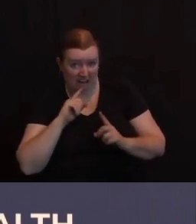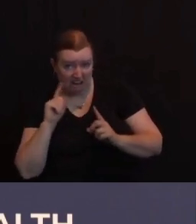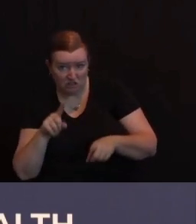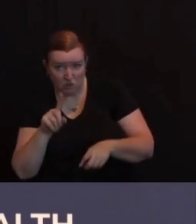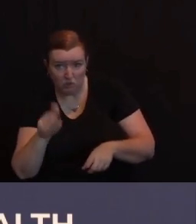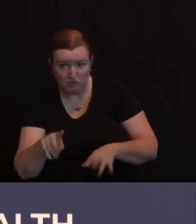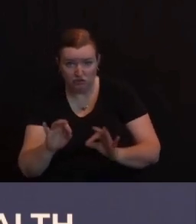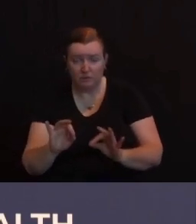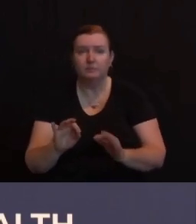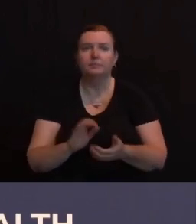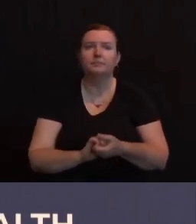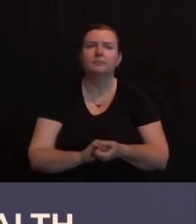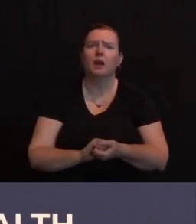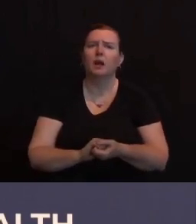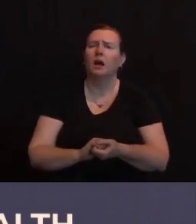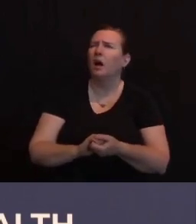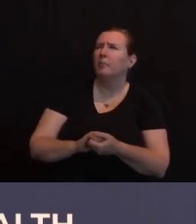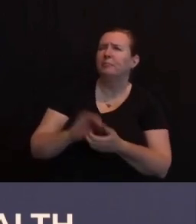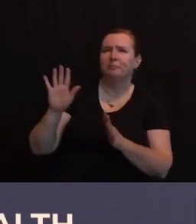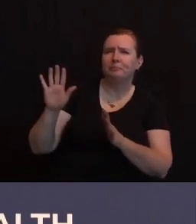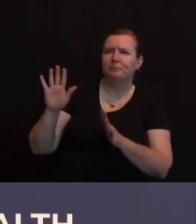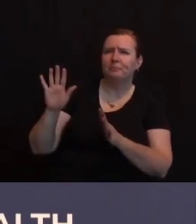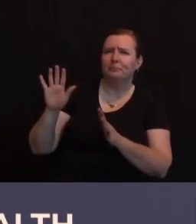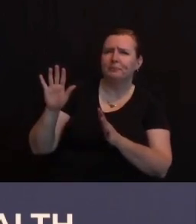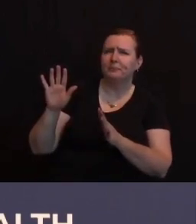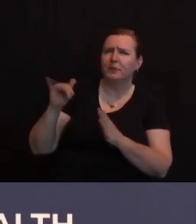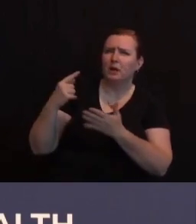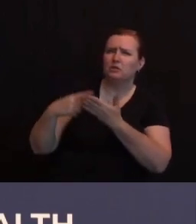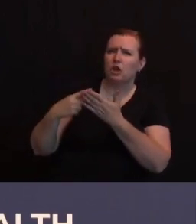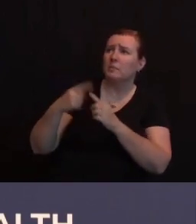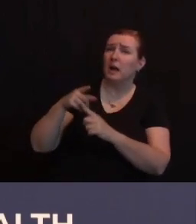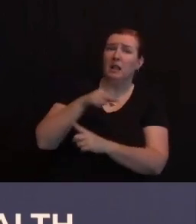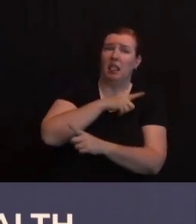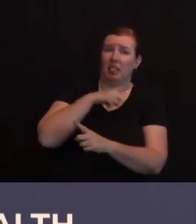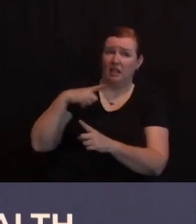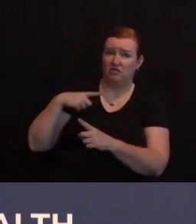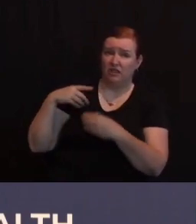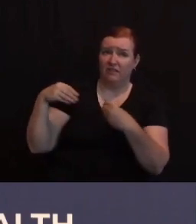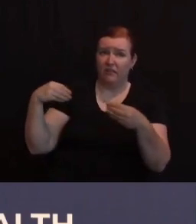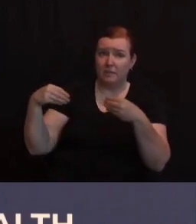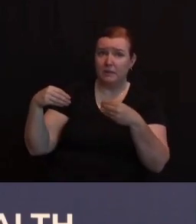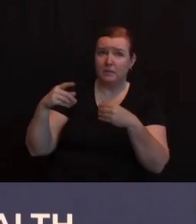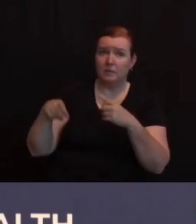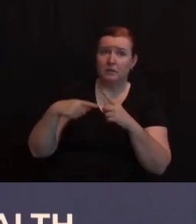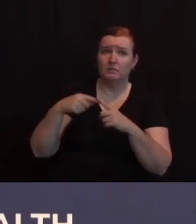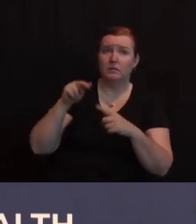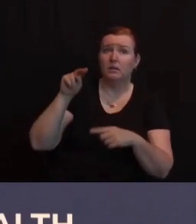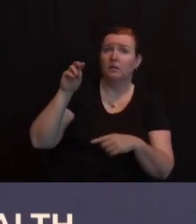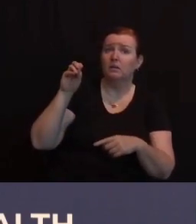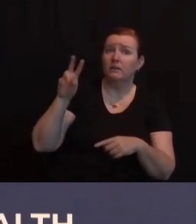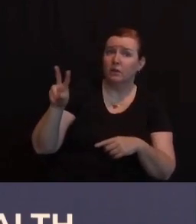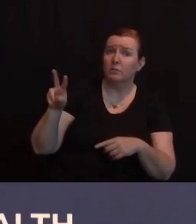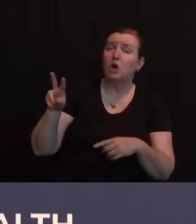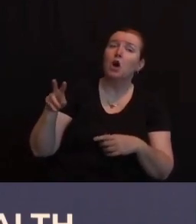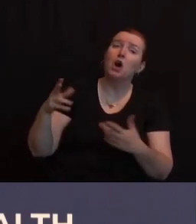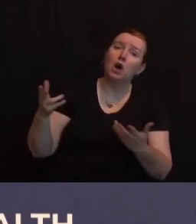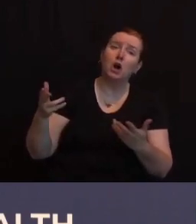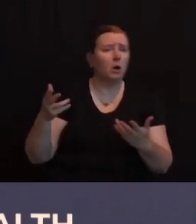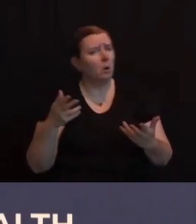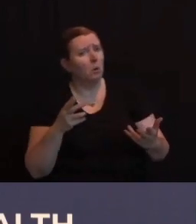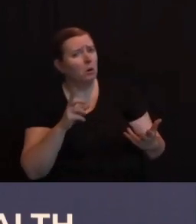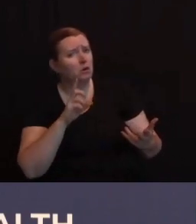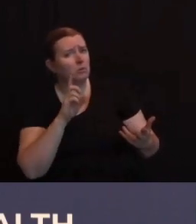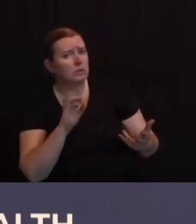if I heard your answer to whether or not you've spoken to legislative leaders about what November will look like in terms of those races. We've had general conversations. I don't recall